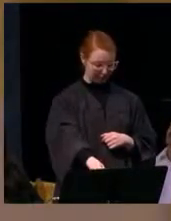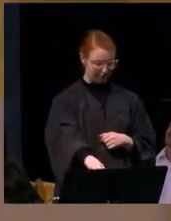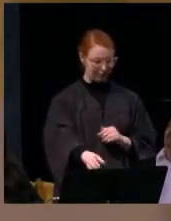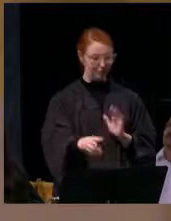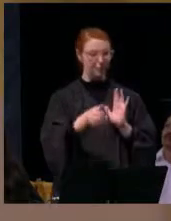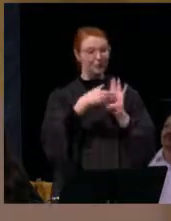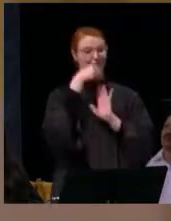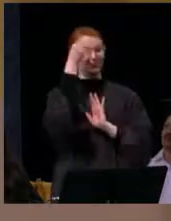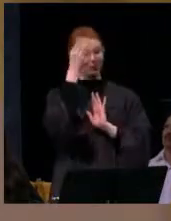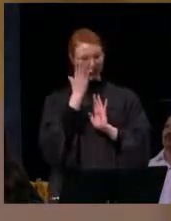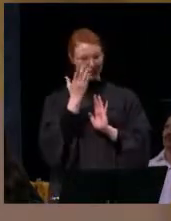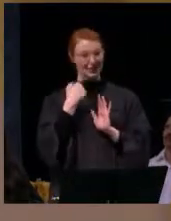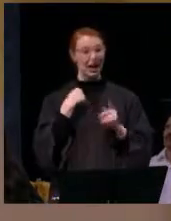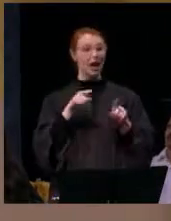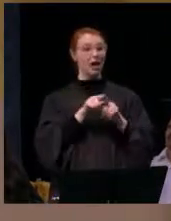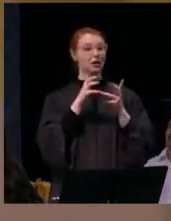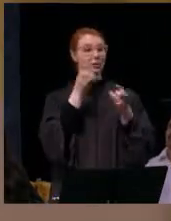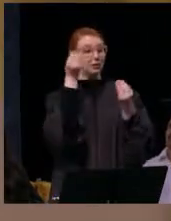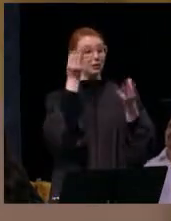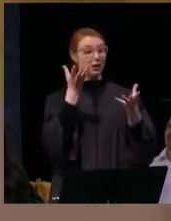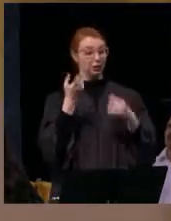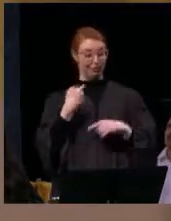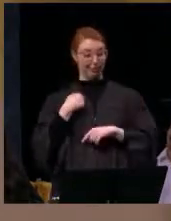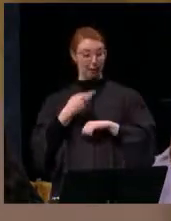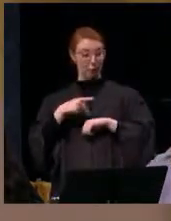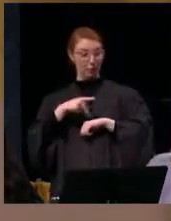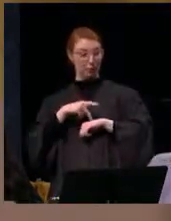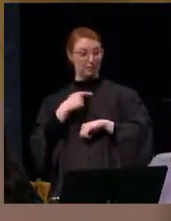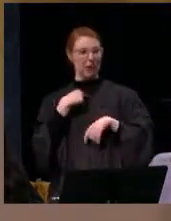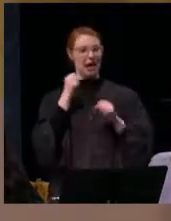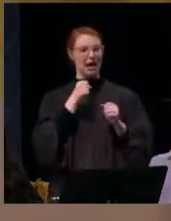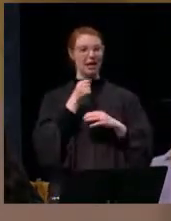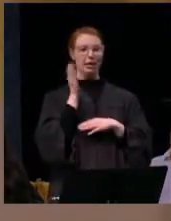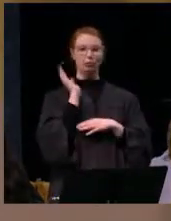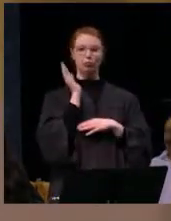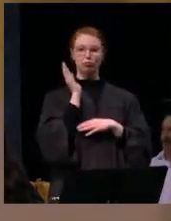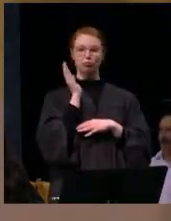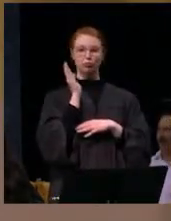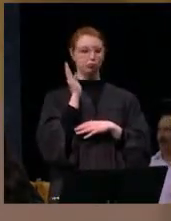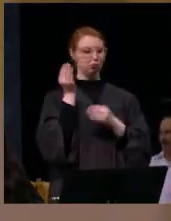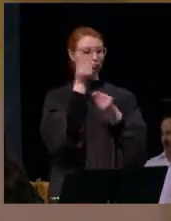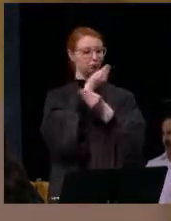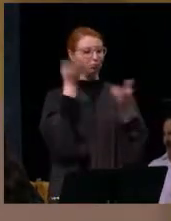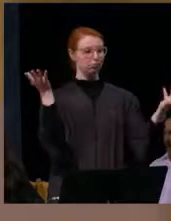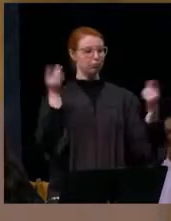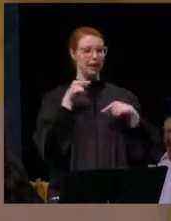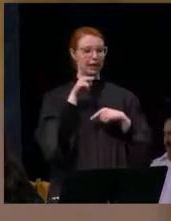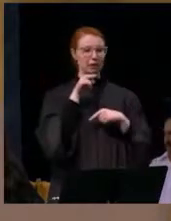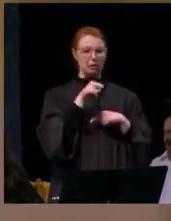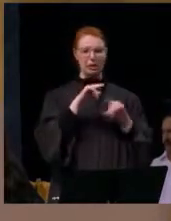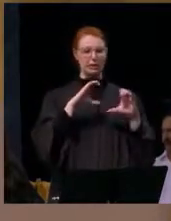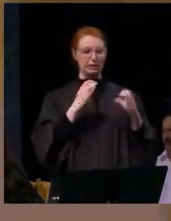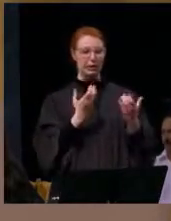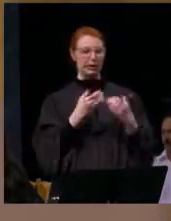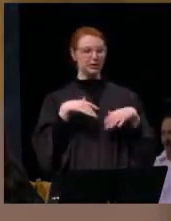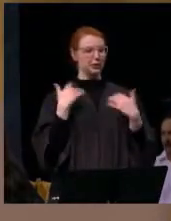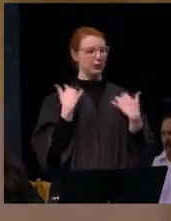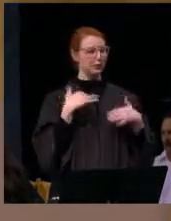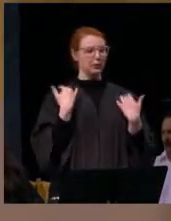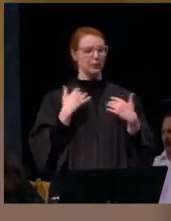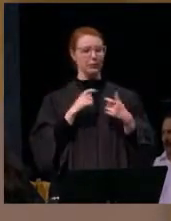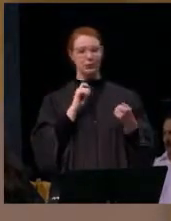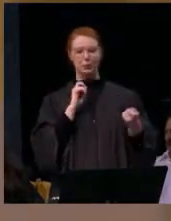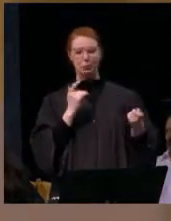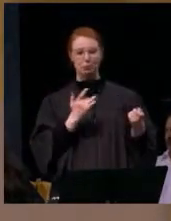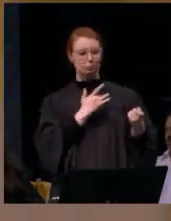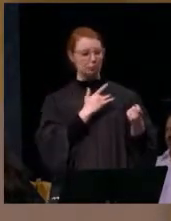Students, I also want you to know that as your principal, I could sit here and speak publicly about how as a class you've brought so many great memories in